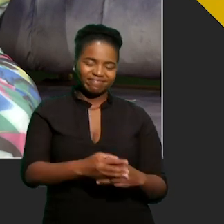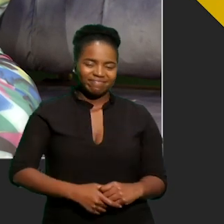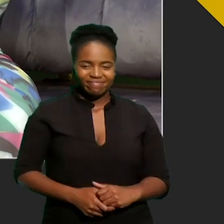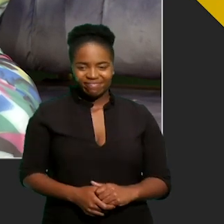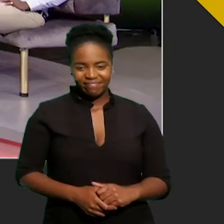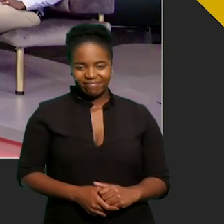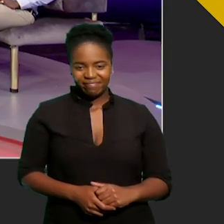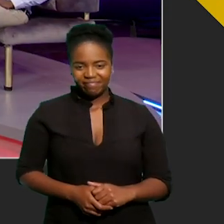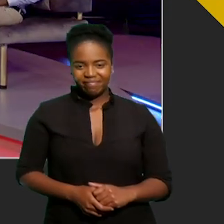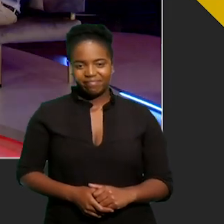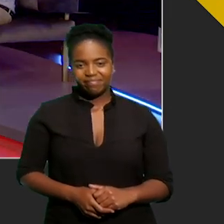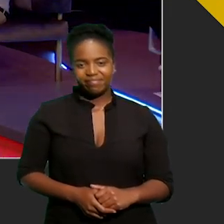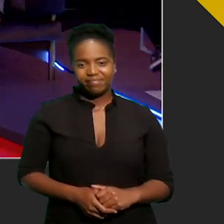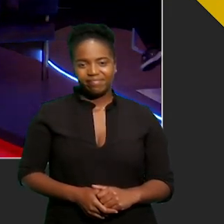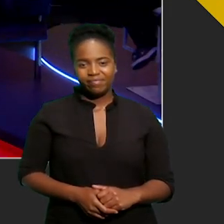break.